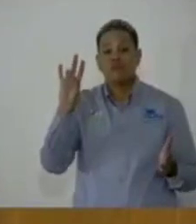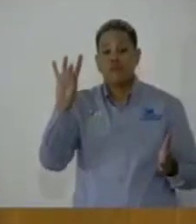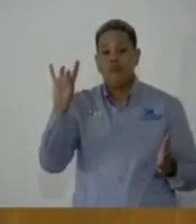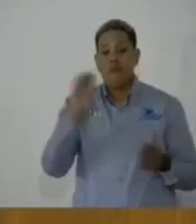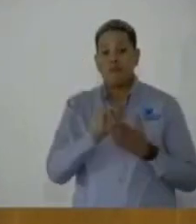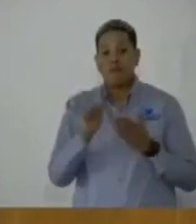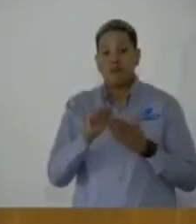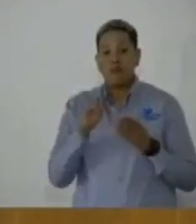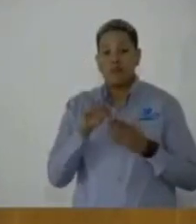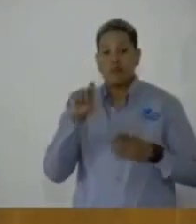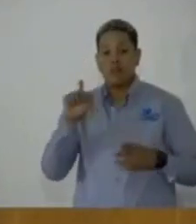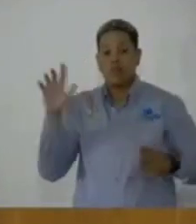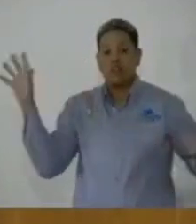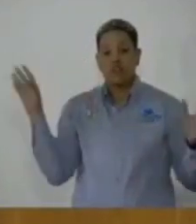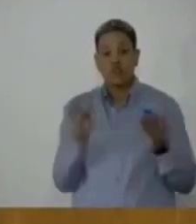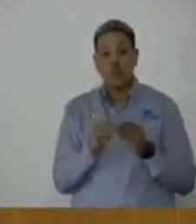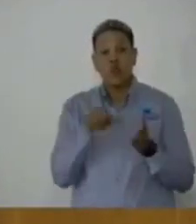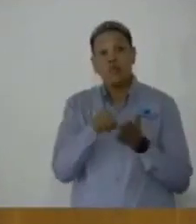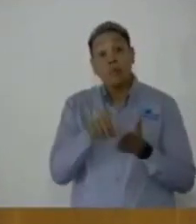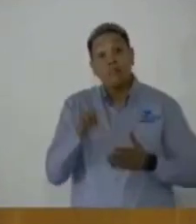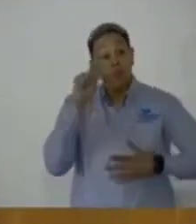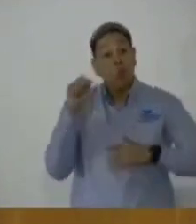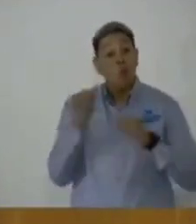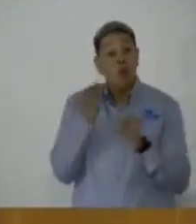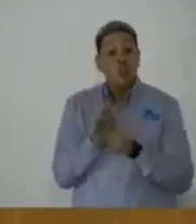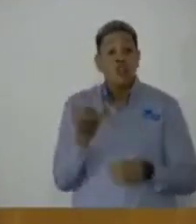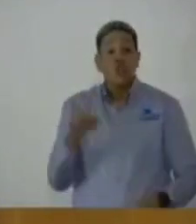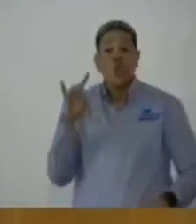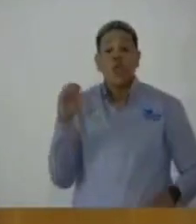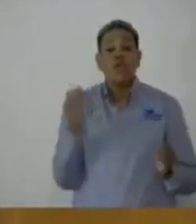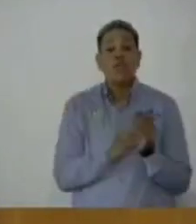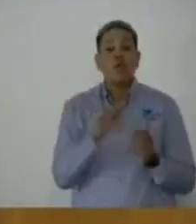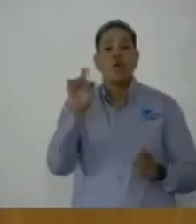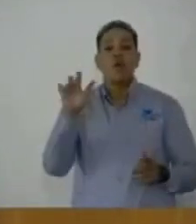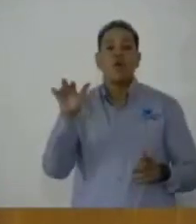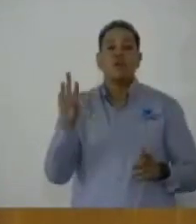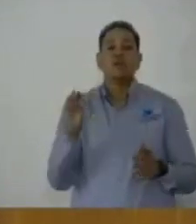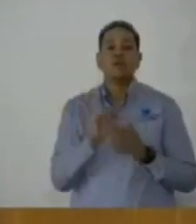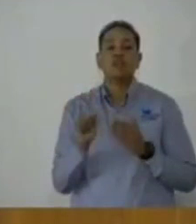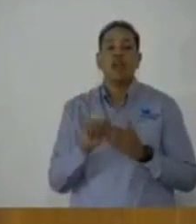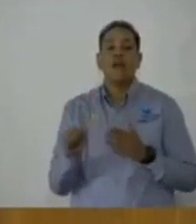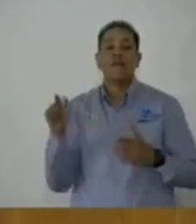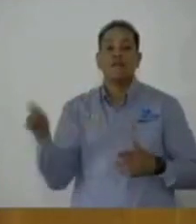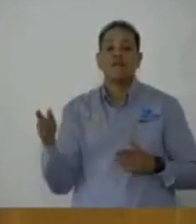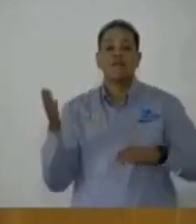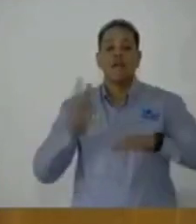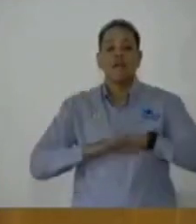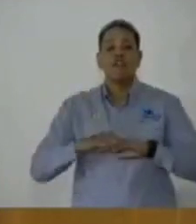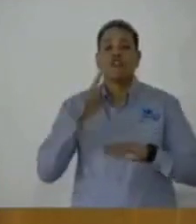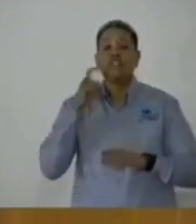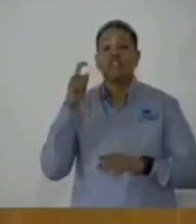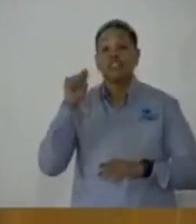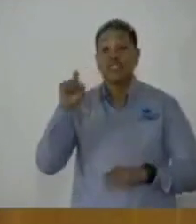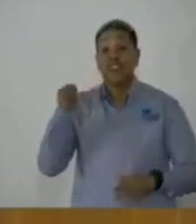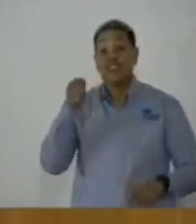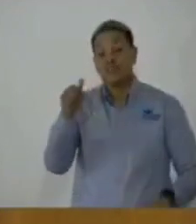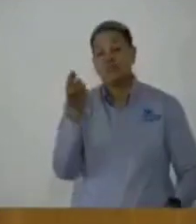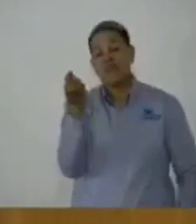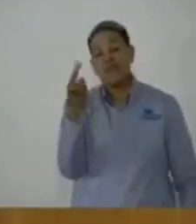6,678. The total tax paid on food for the year is now 80,136, an increase in taxes paid